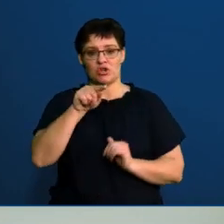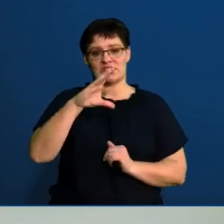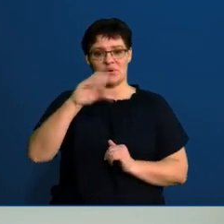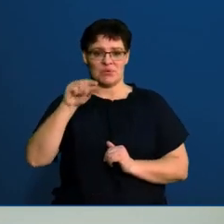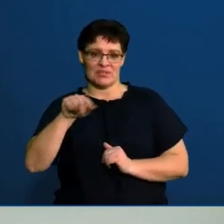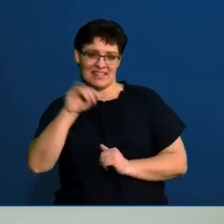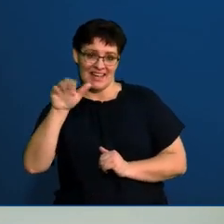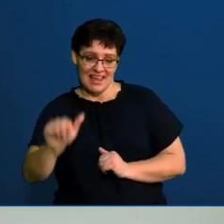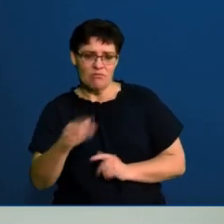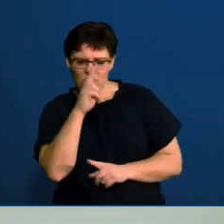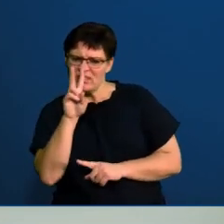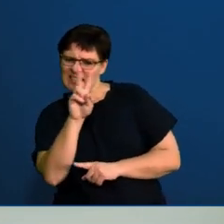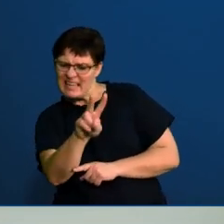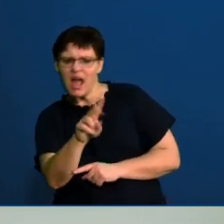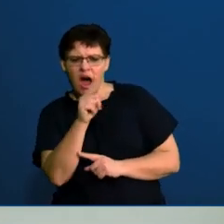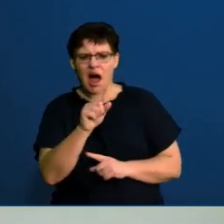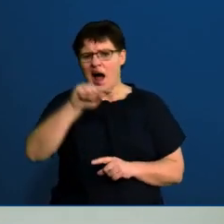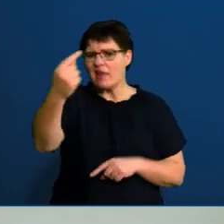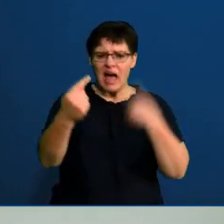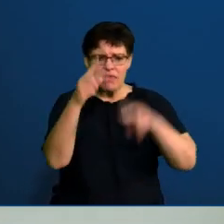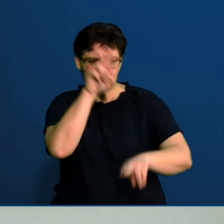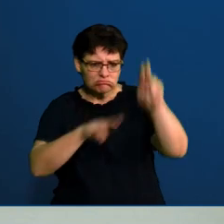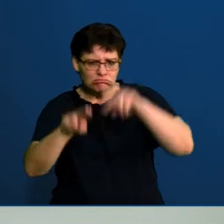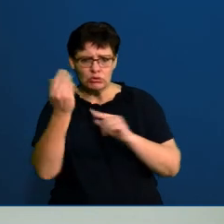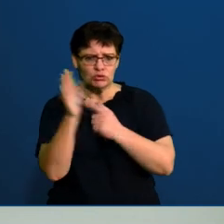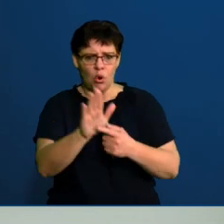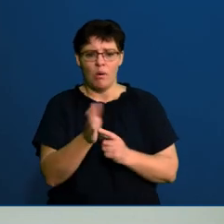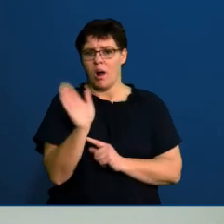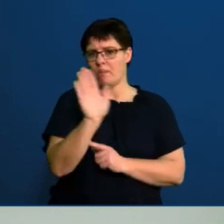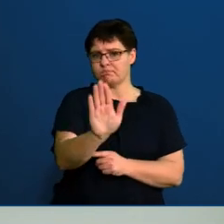www.wozamatrix.co.za, and then you can see when all the other revision shows will be playing.